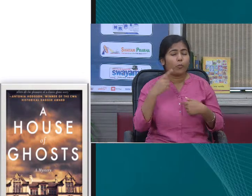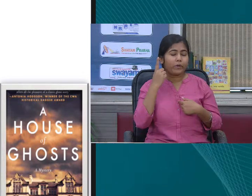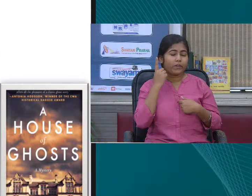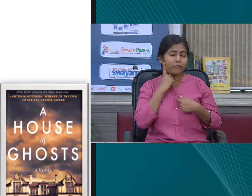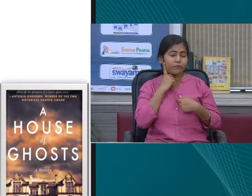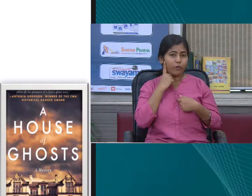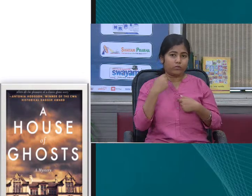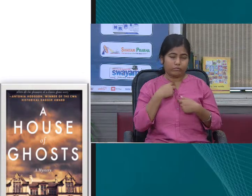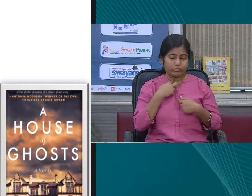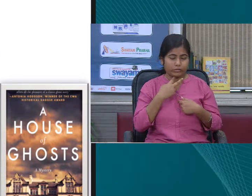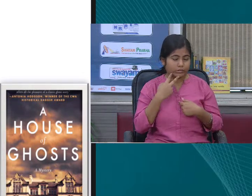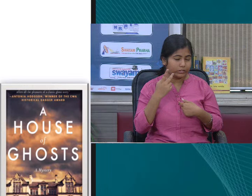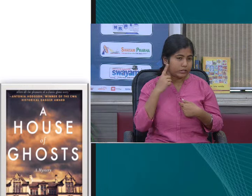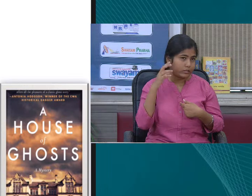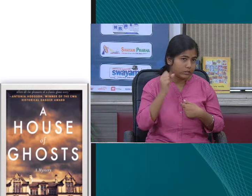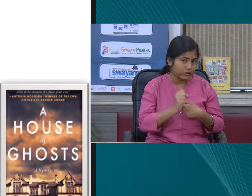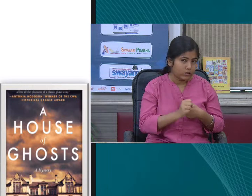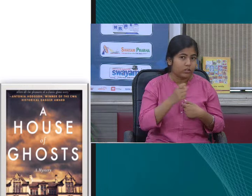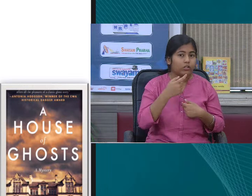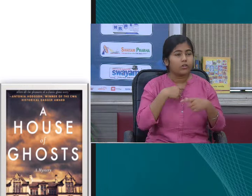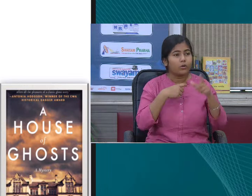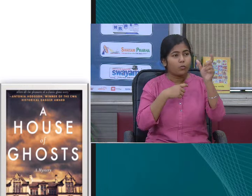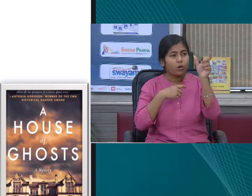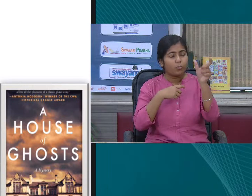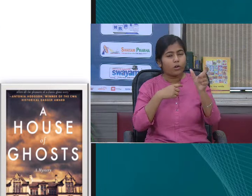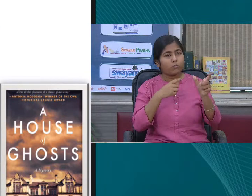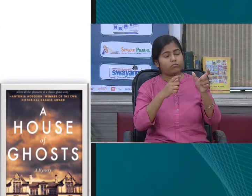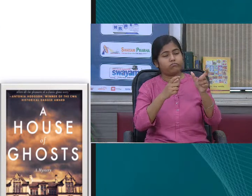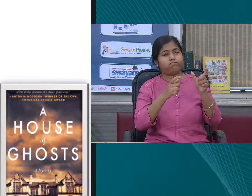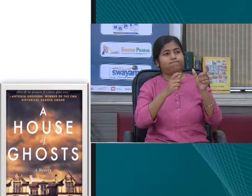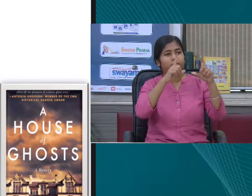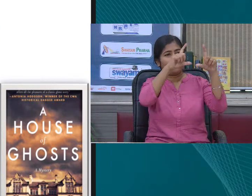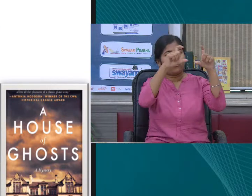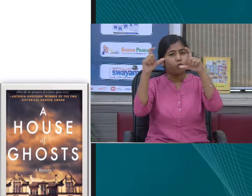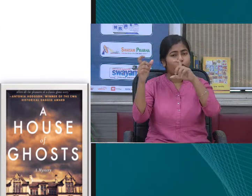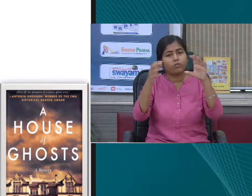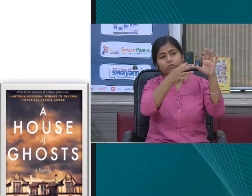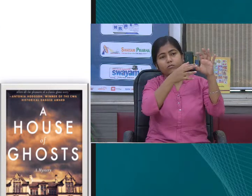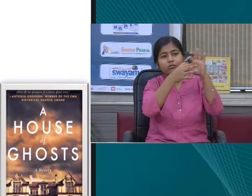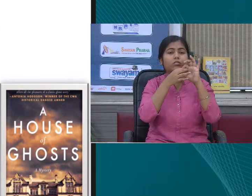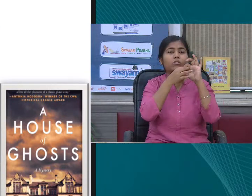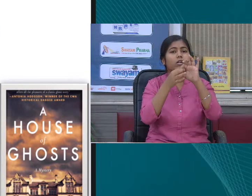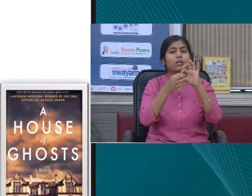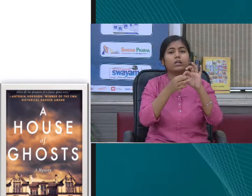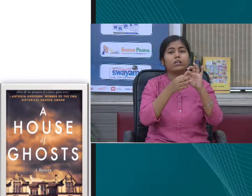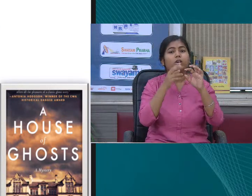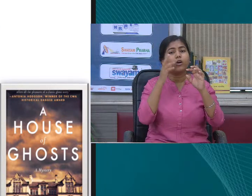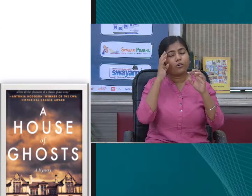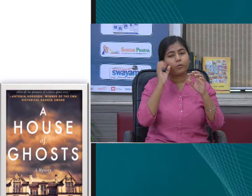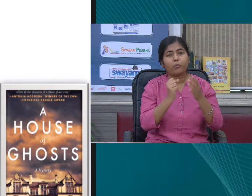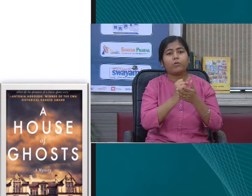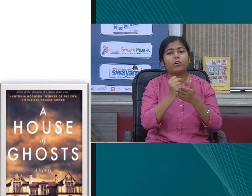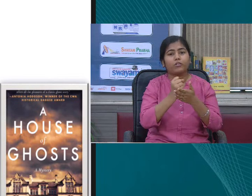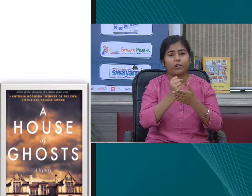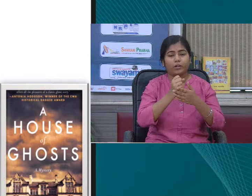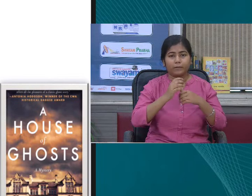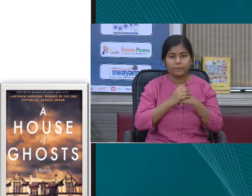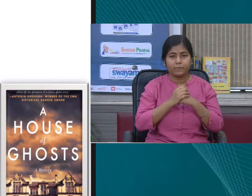voice, so that they can memorize, right? Now the